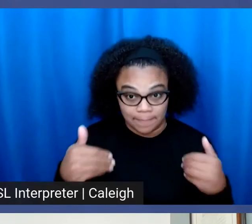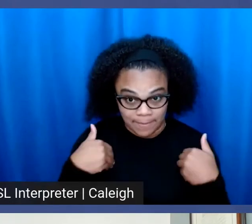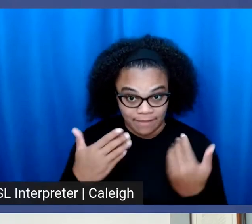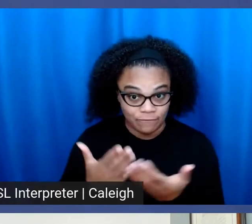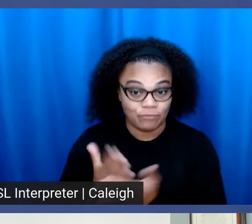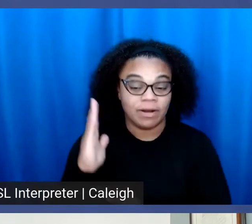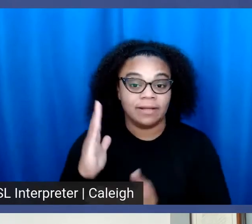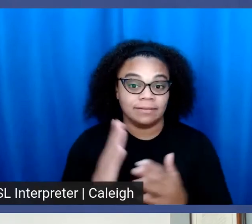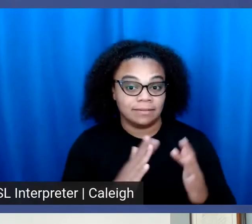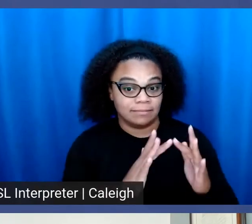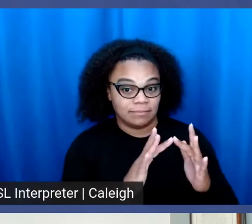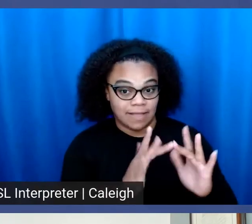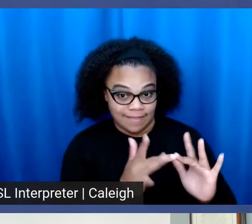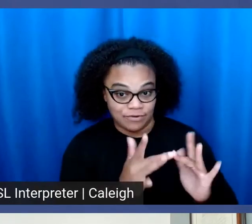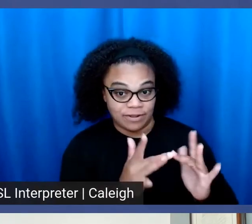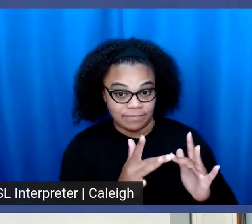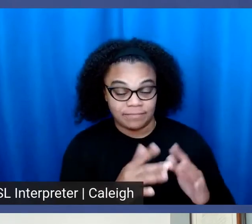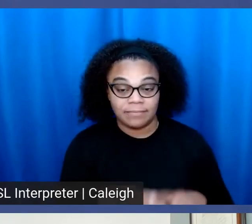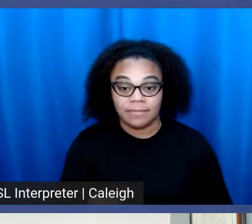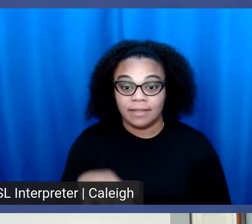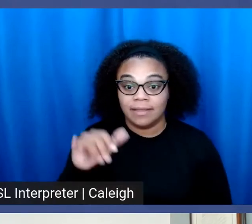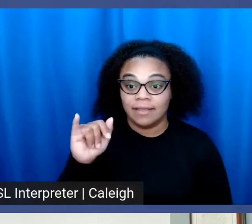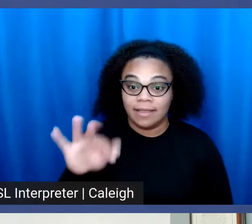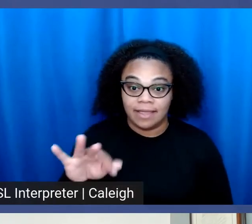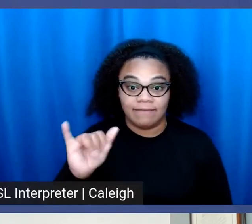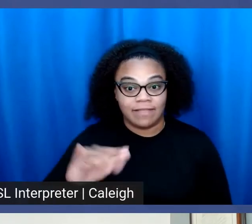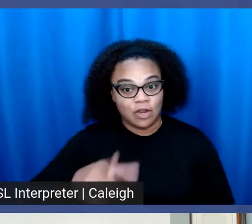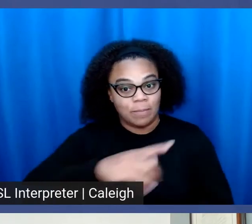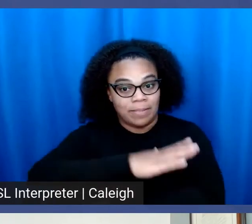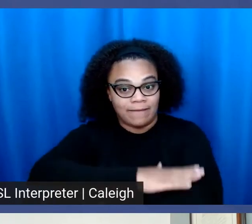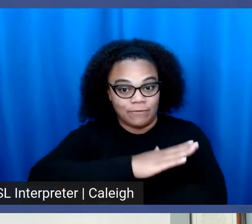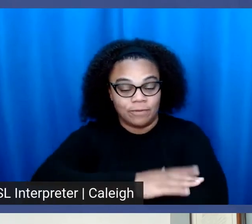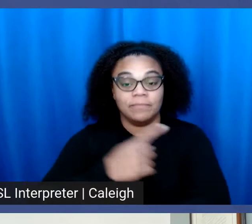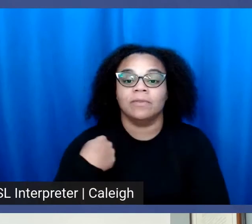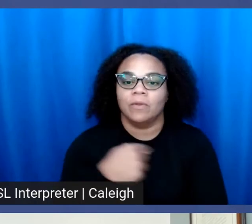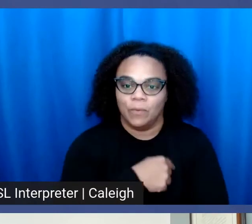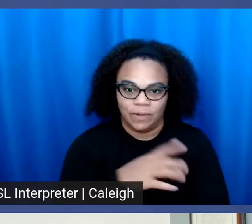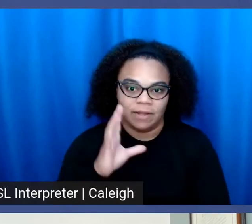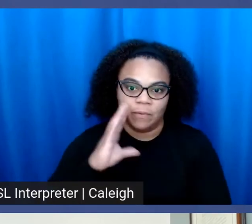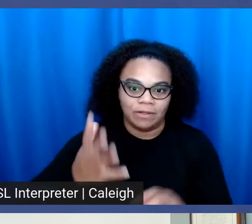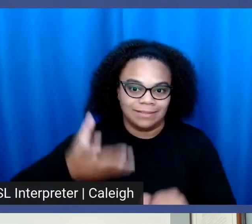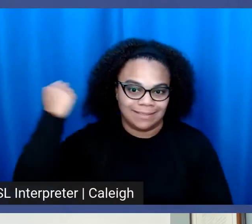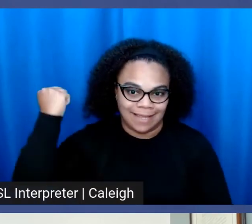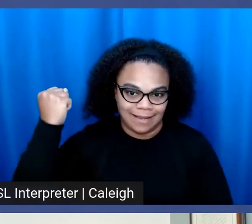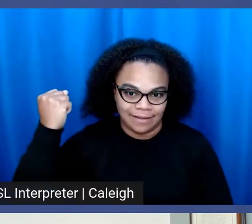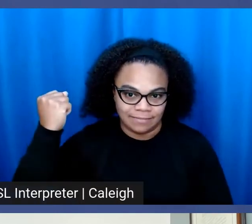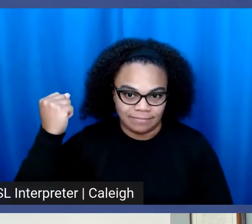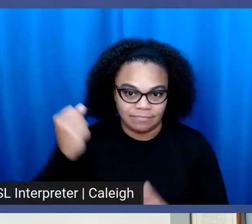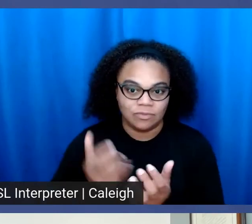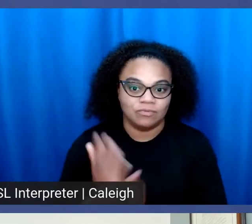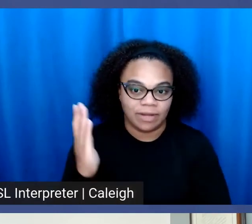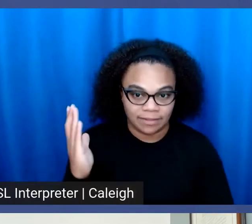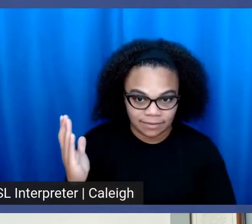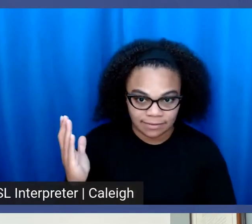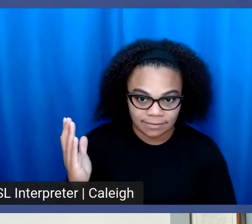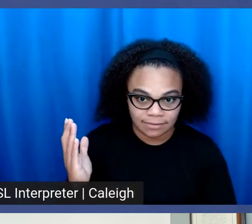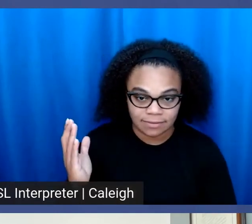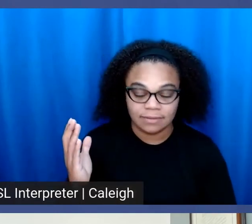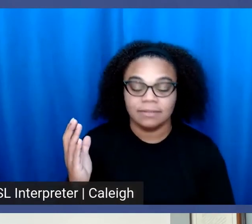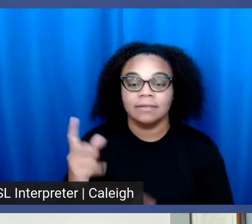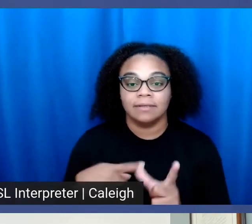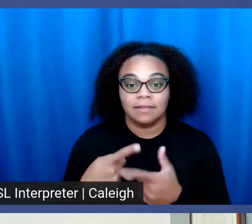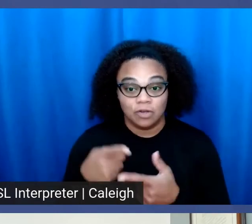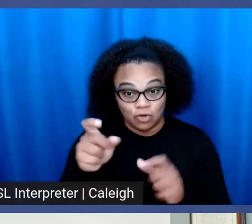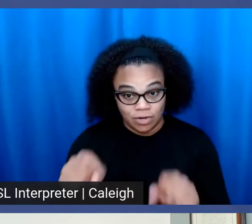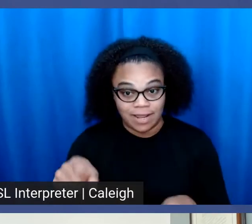the internet. If you are a platform, we're going to take those rights away, and then you can